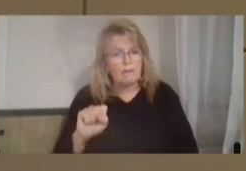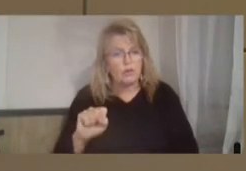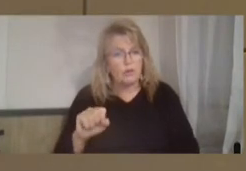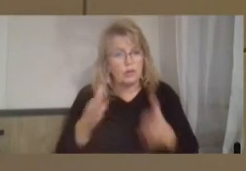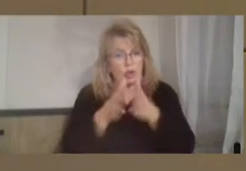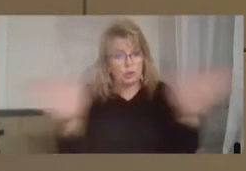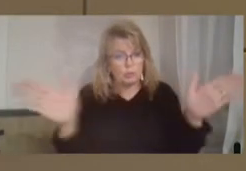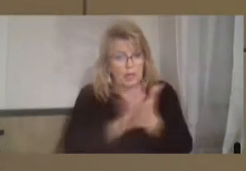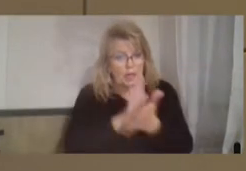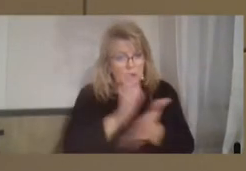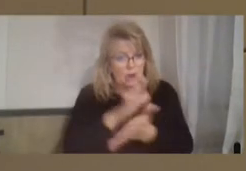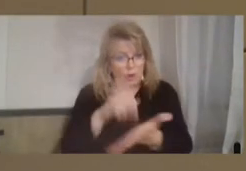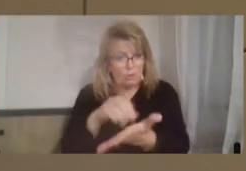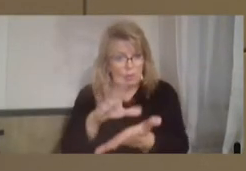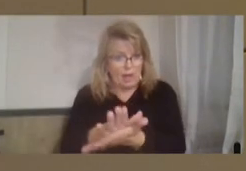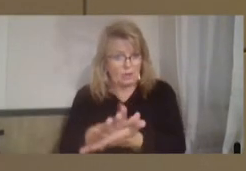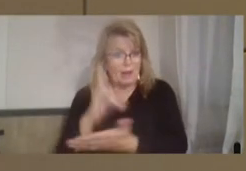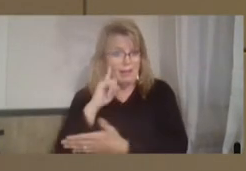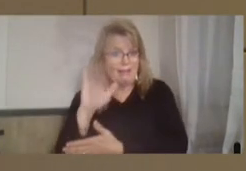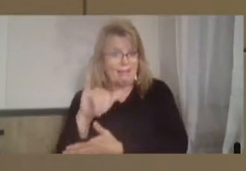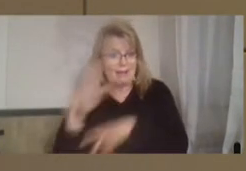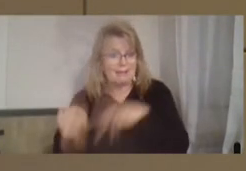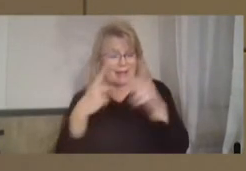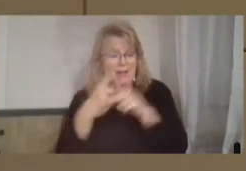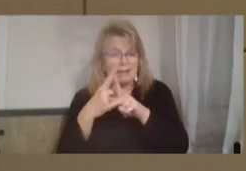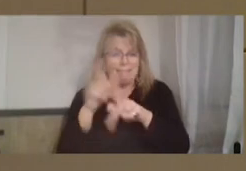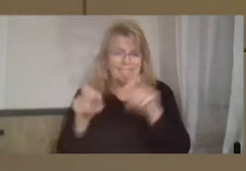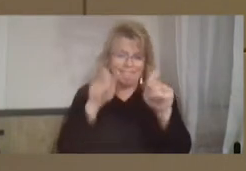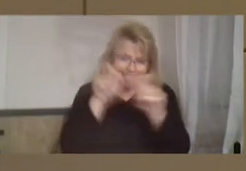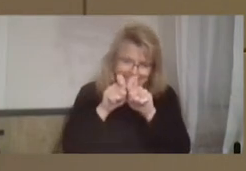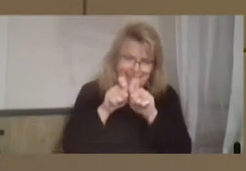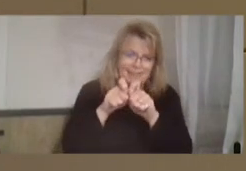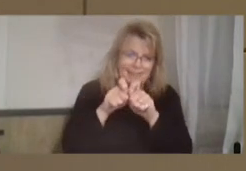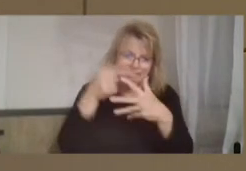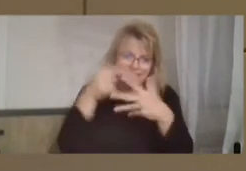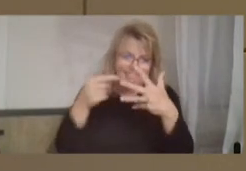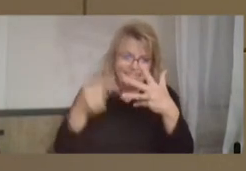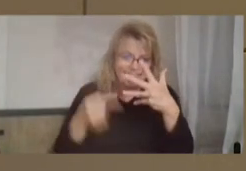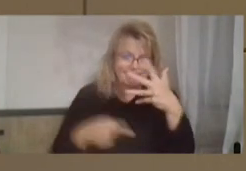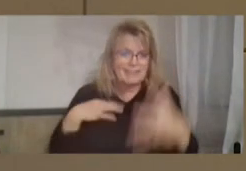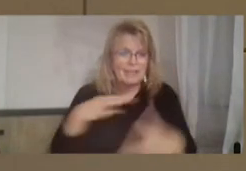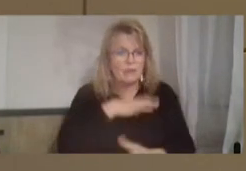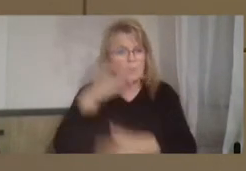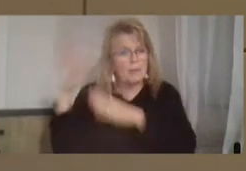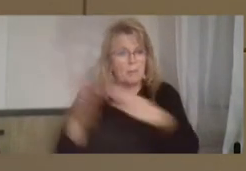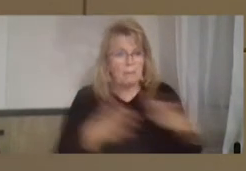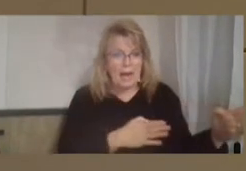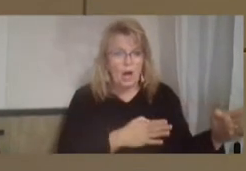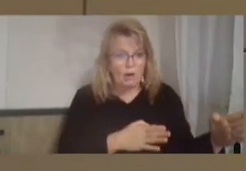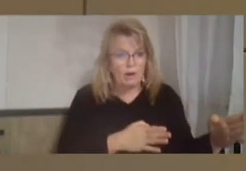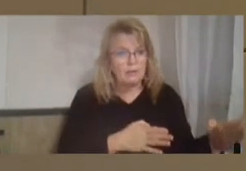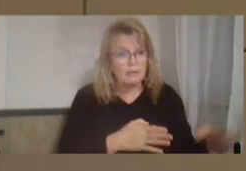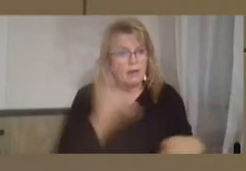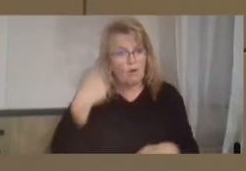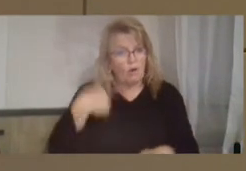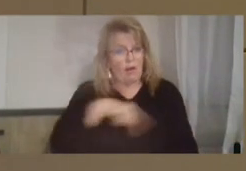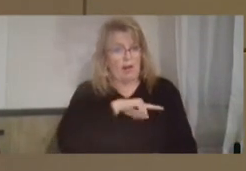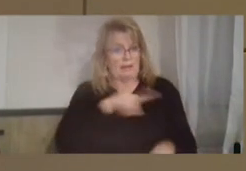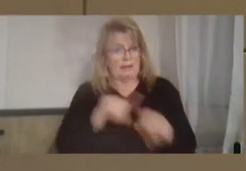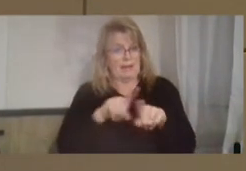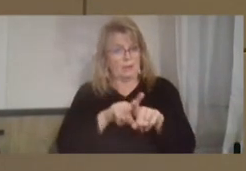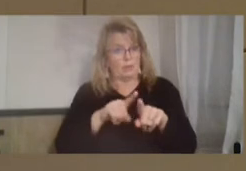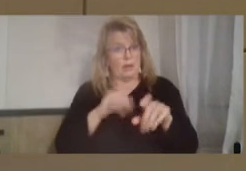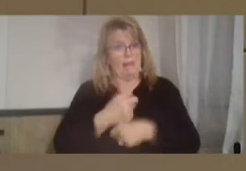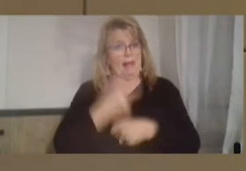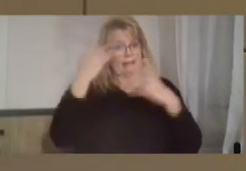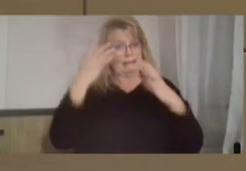think that is, that's the kind of details I think staff should be preparing for us as we make these important